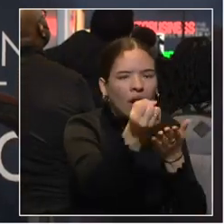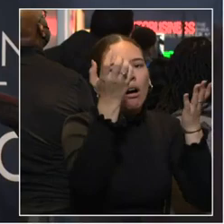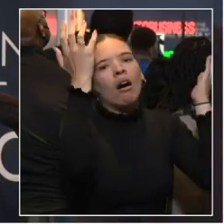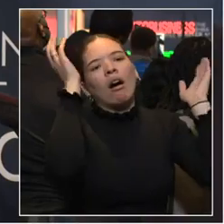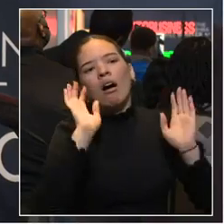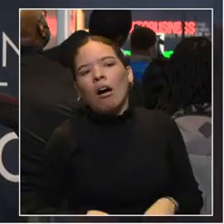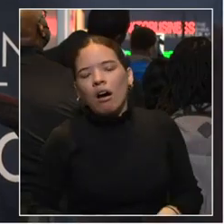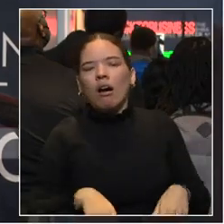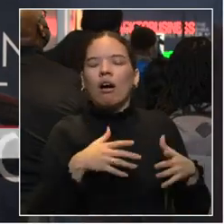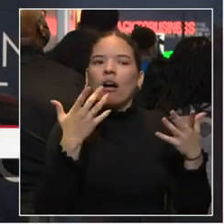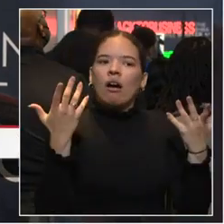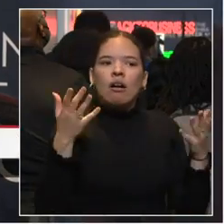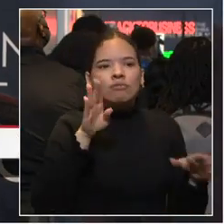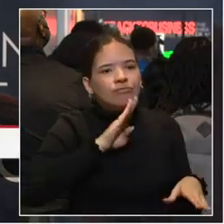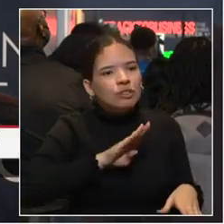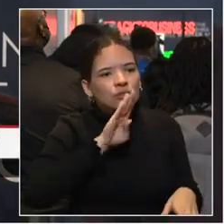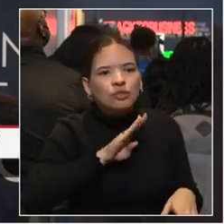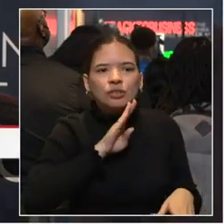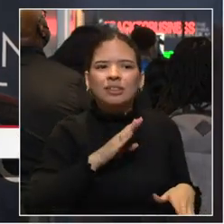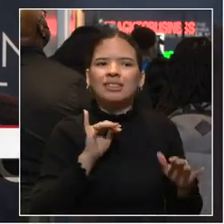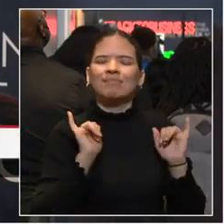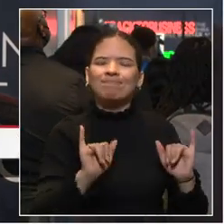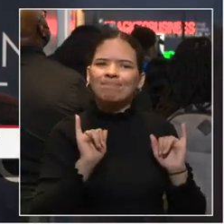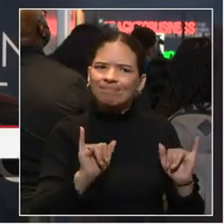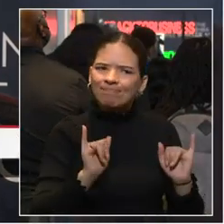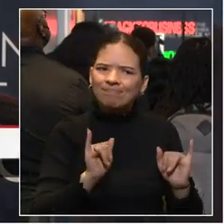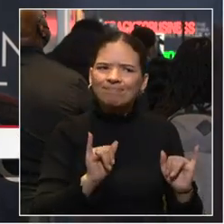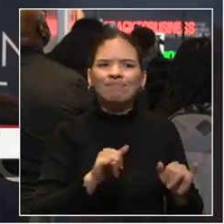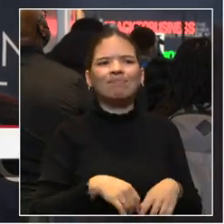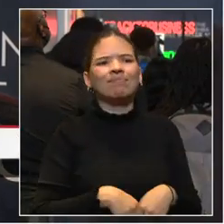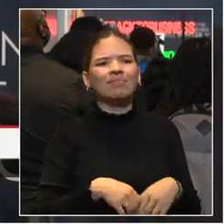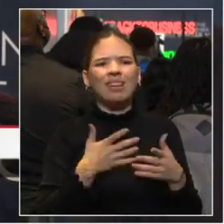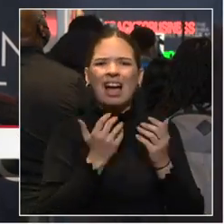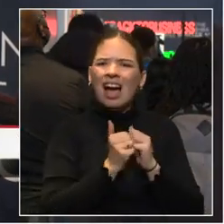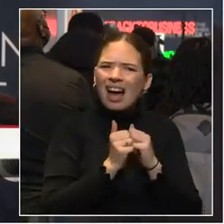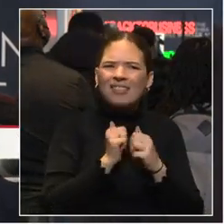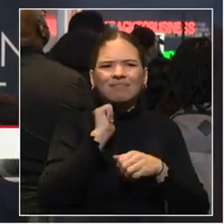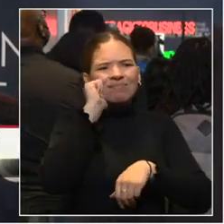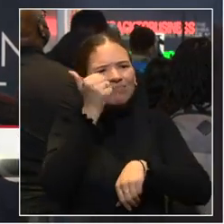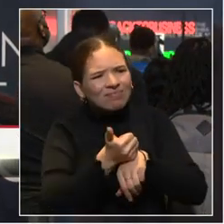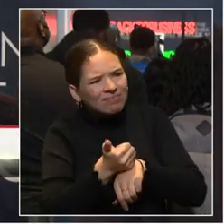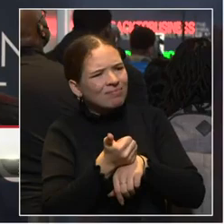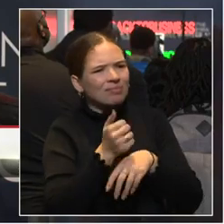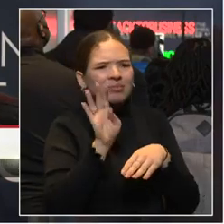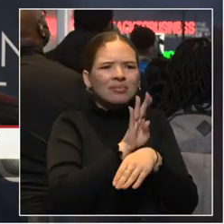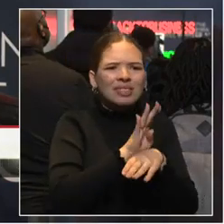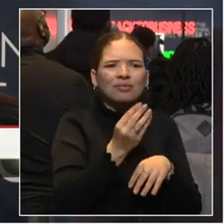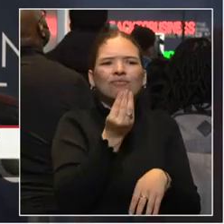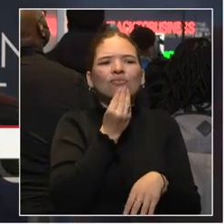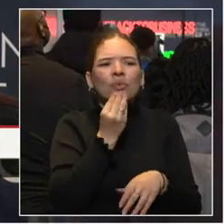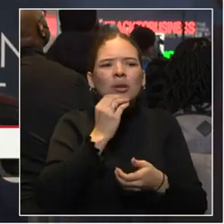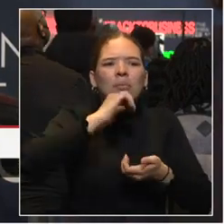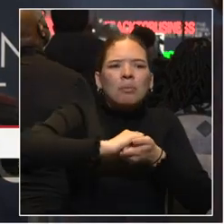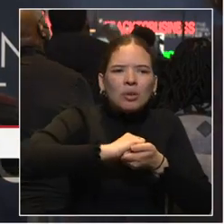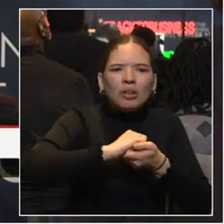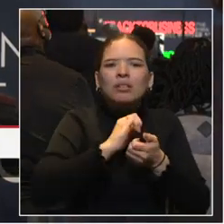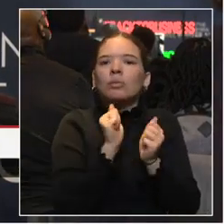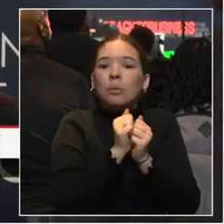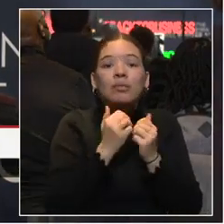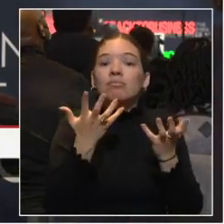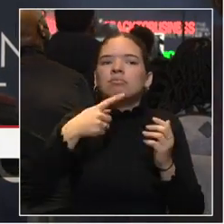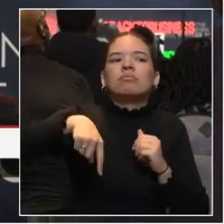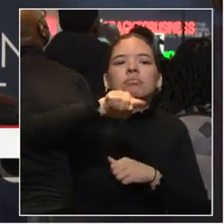our business had a lot to do with being able to source our food sustainably, partner with farmers, partner with